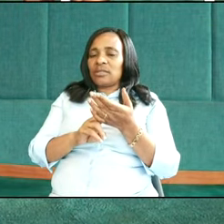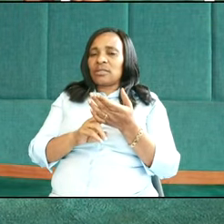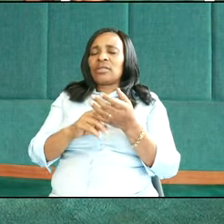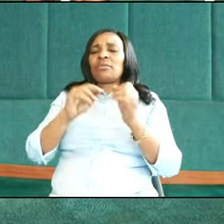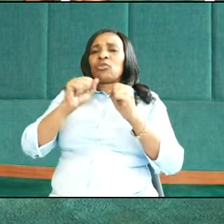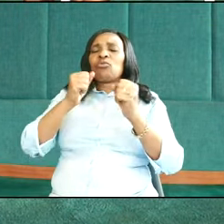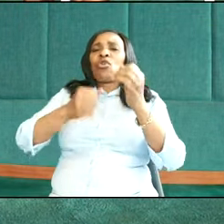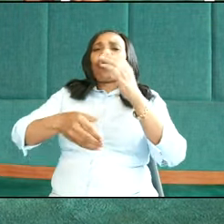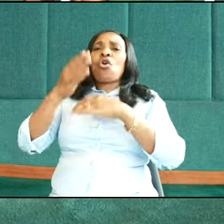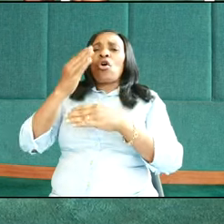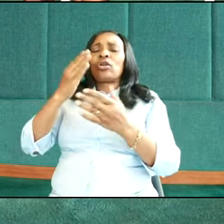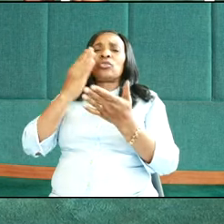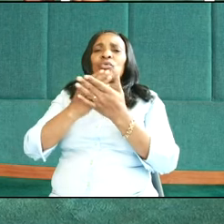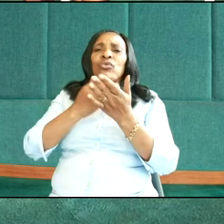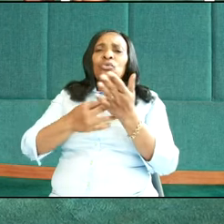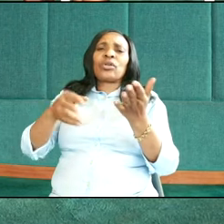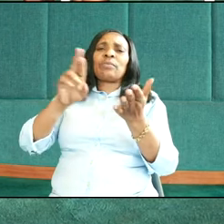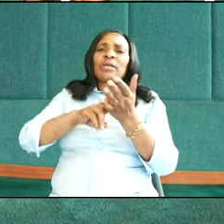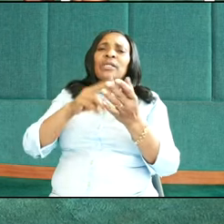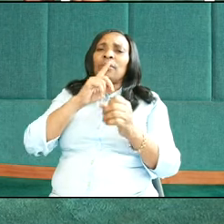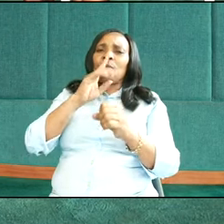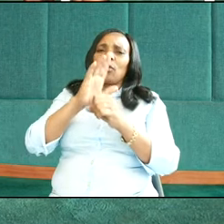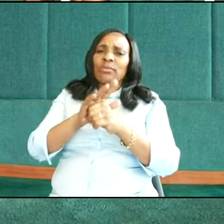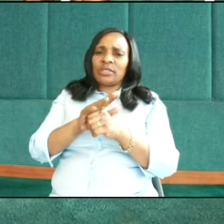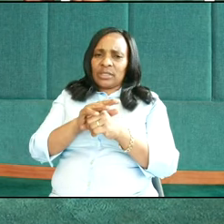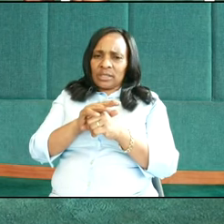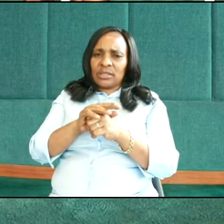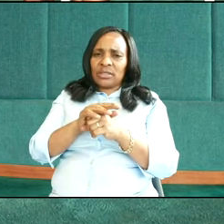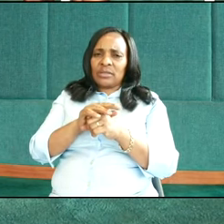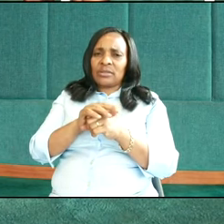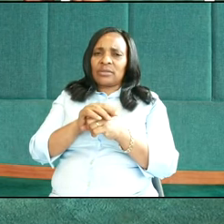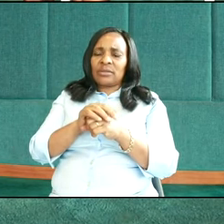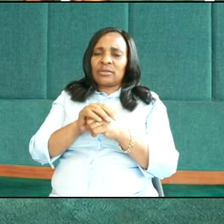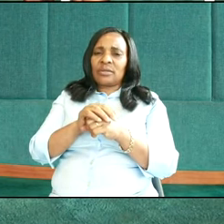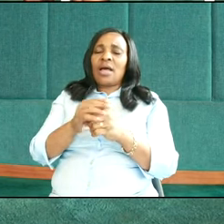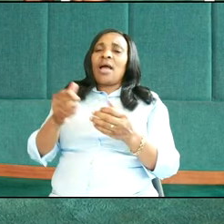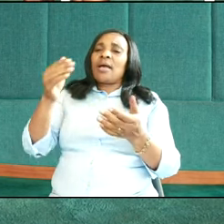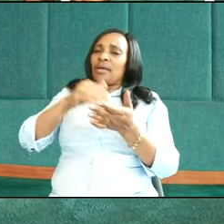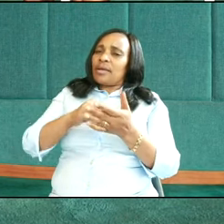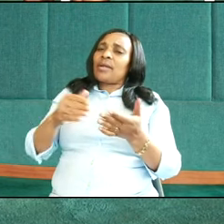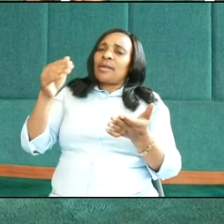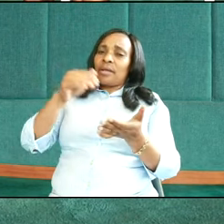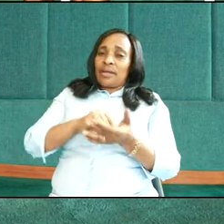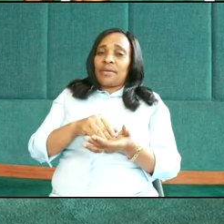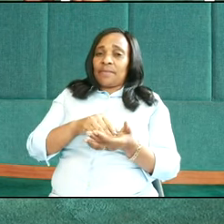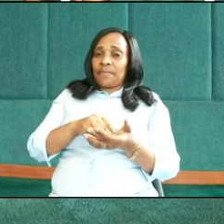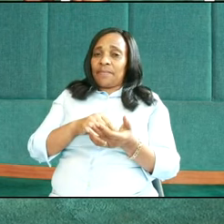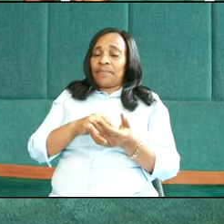it's God really repeating that promise, just repeating that promise once again.